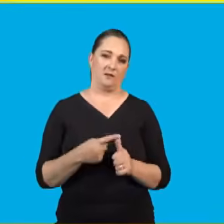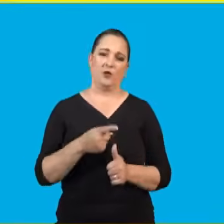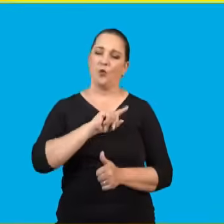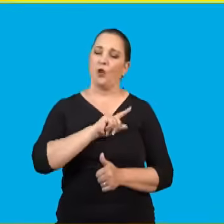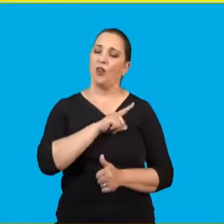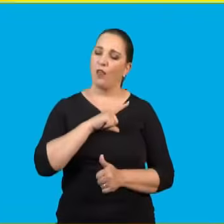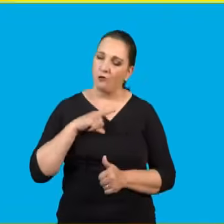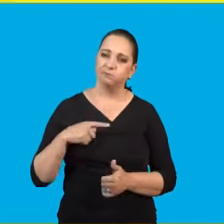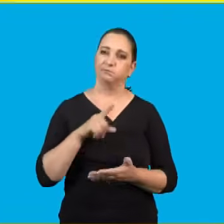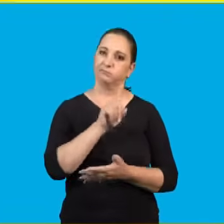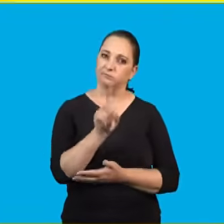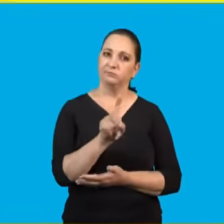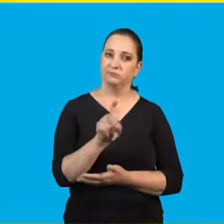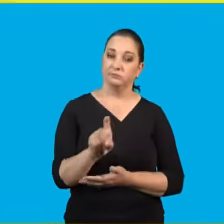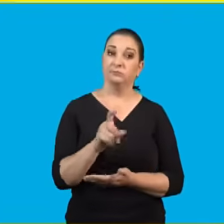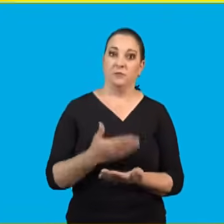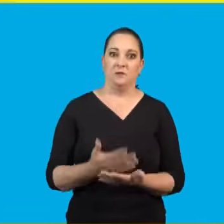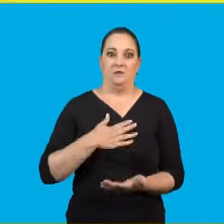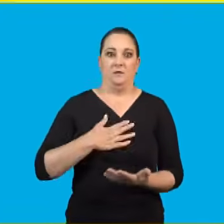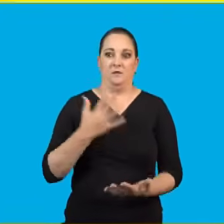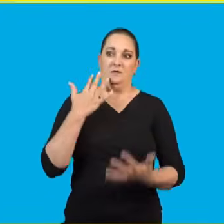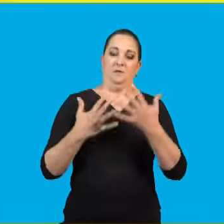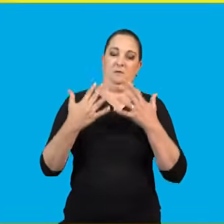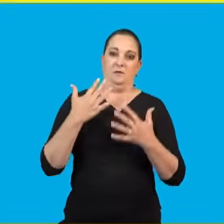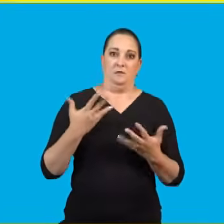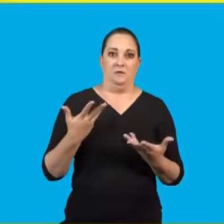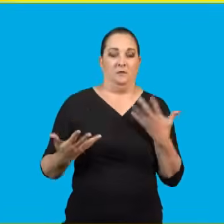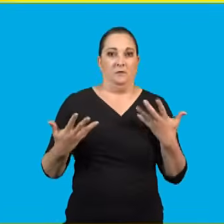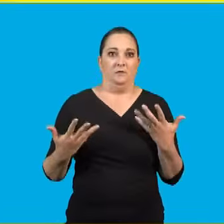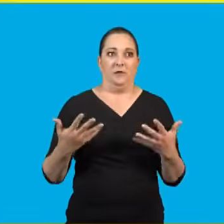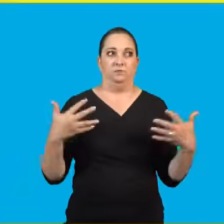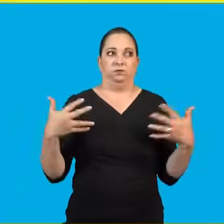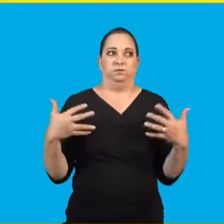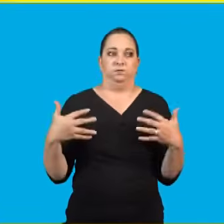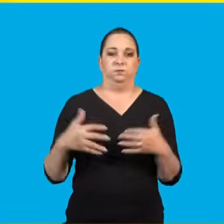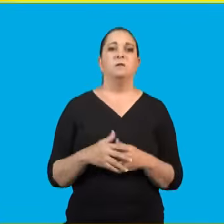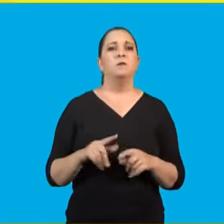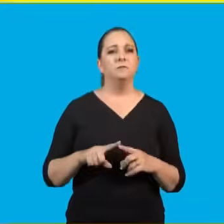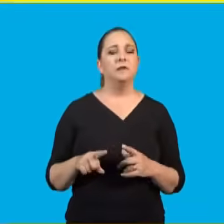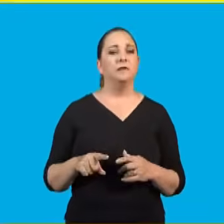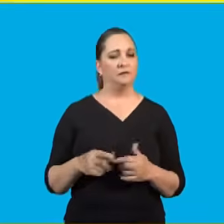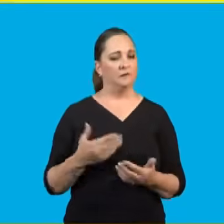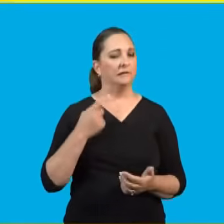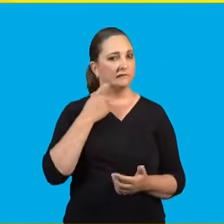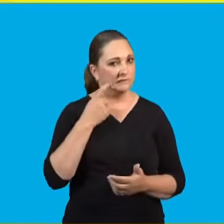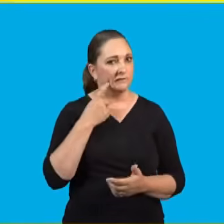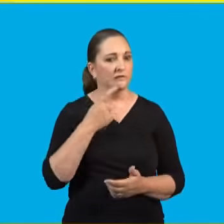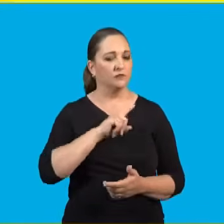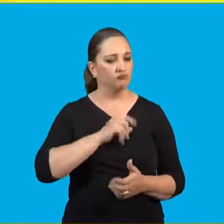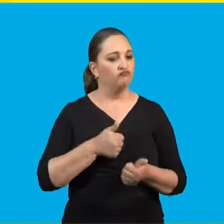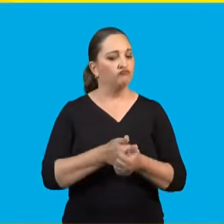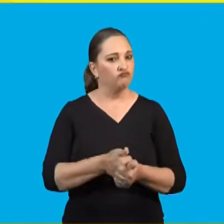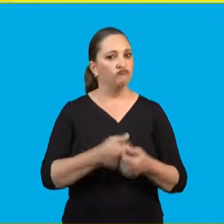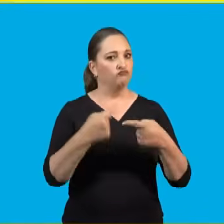long questions, which can be a bit intimidating at times and daunting, but can be very easy if you follow these